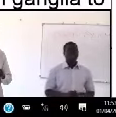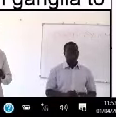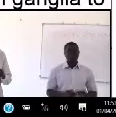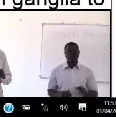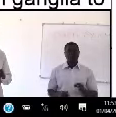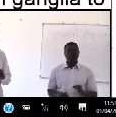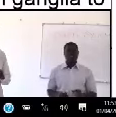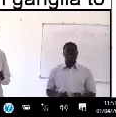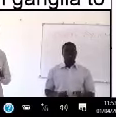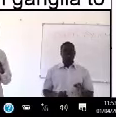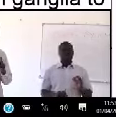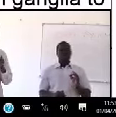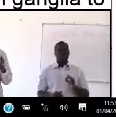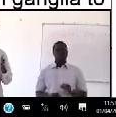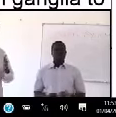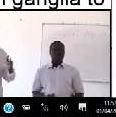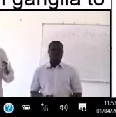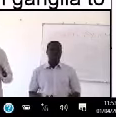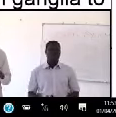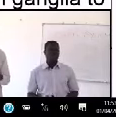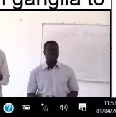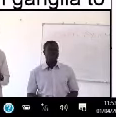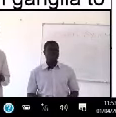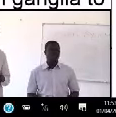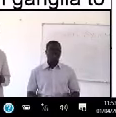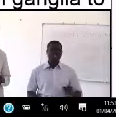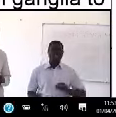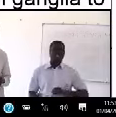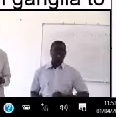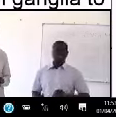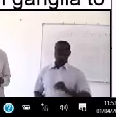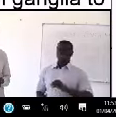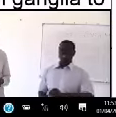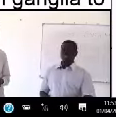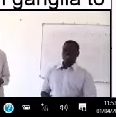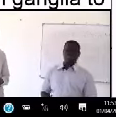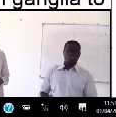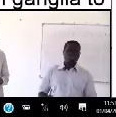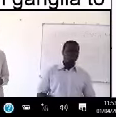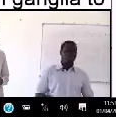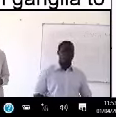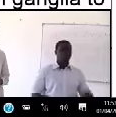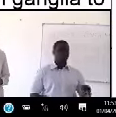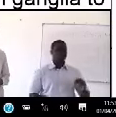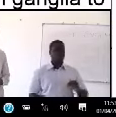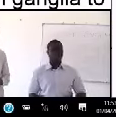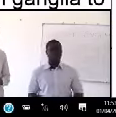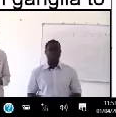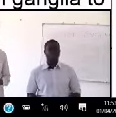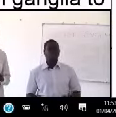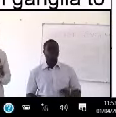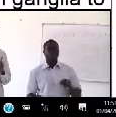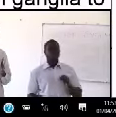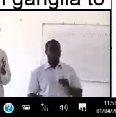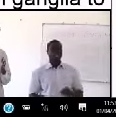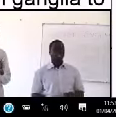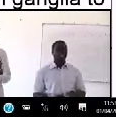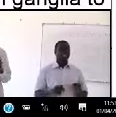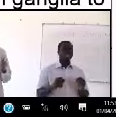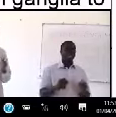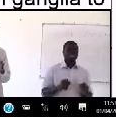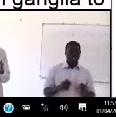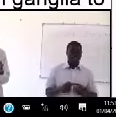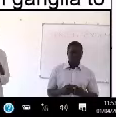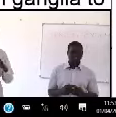the ganglions. And the autonomic impulse speeds along motor fibers that extend from the